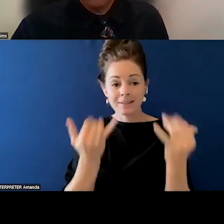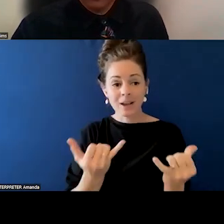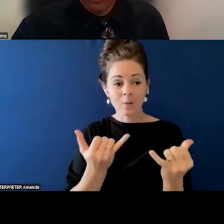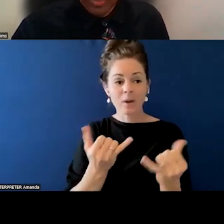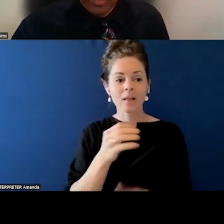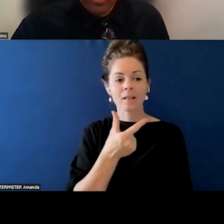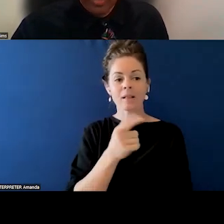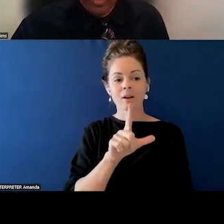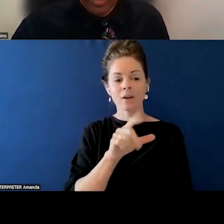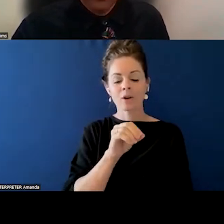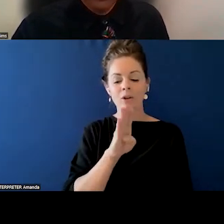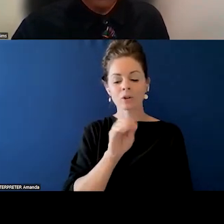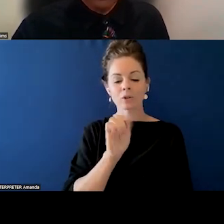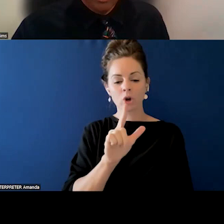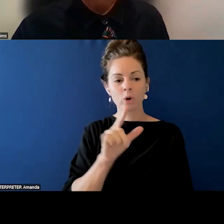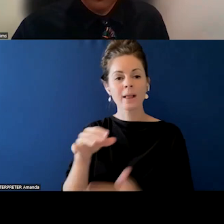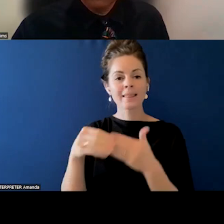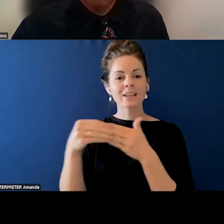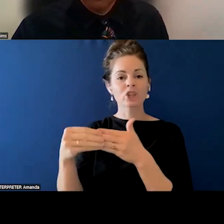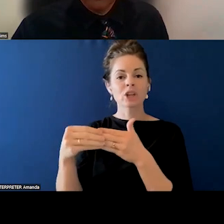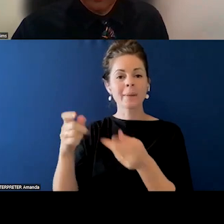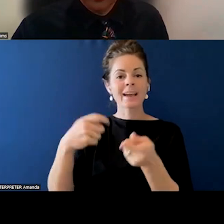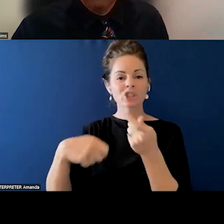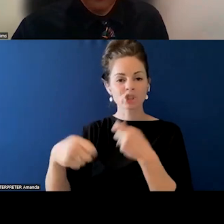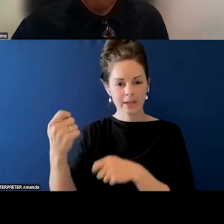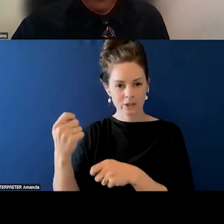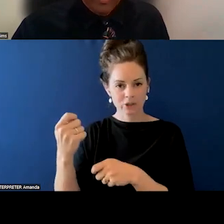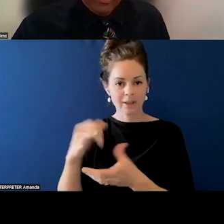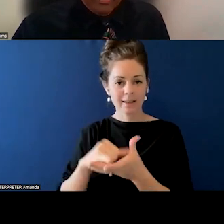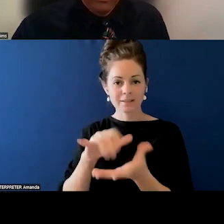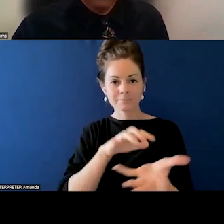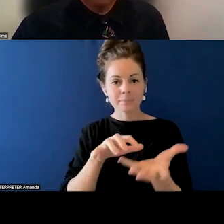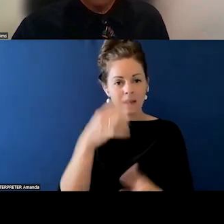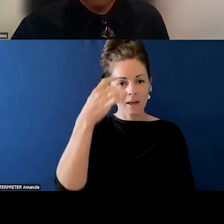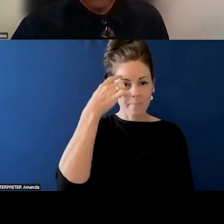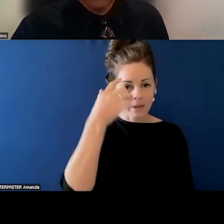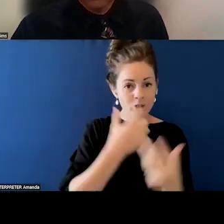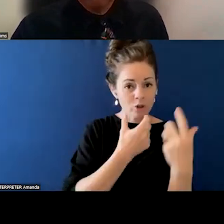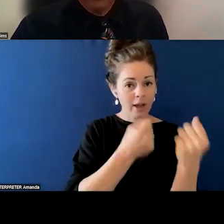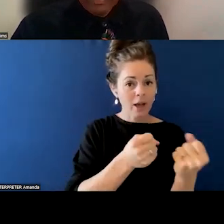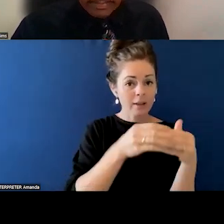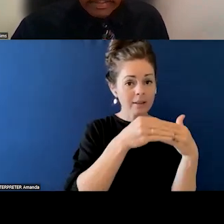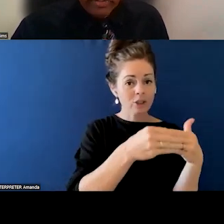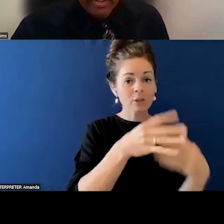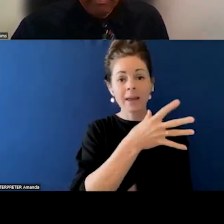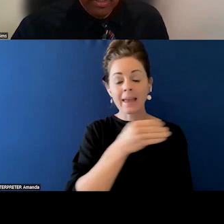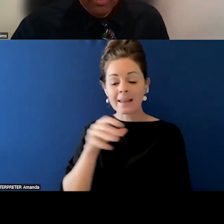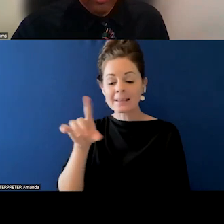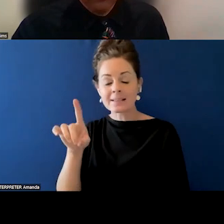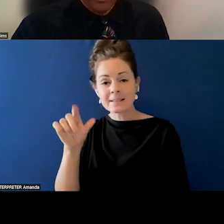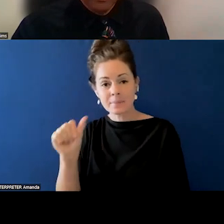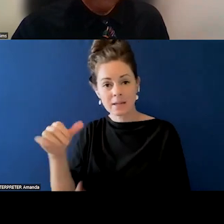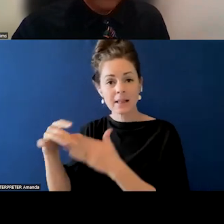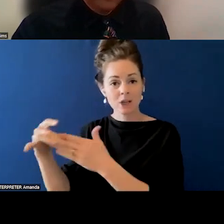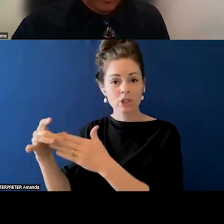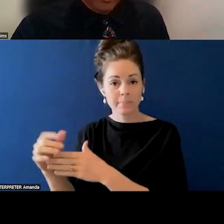Leadership Exchange. And this is a combination both of mental health leadership as well as disability leadership.